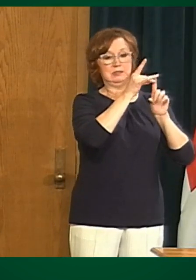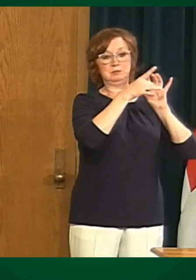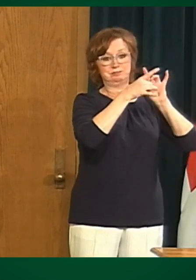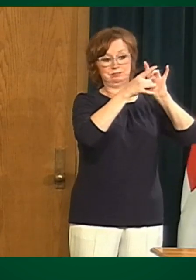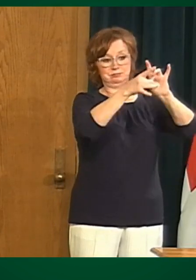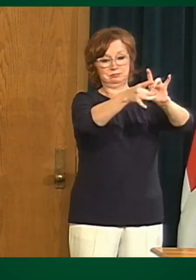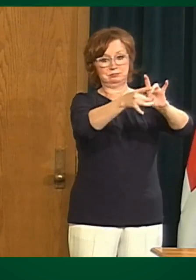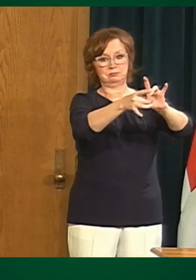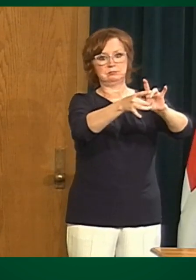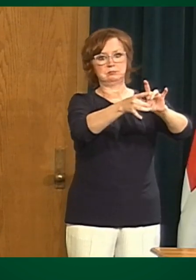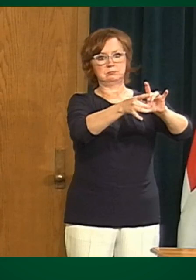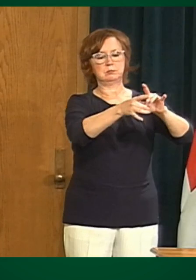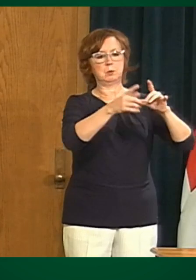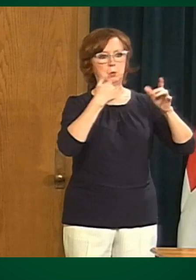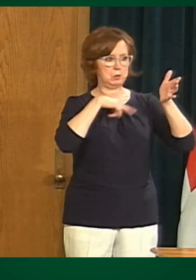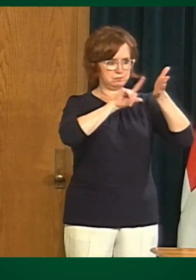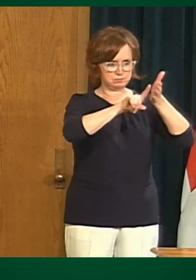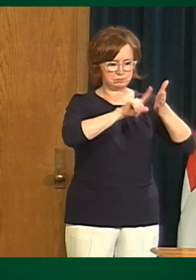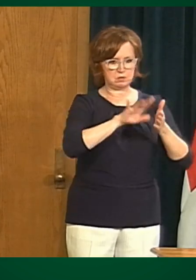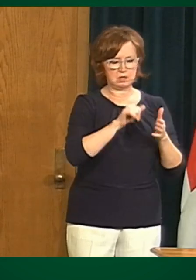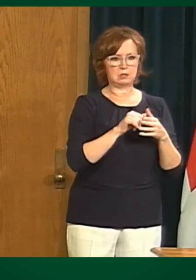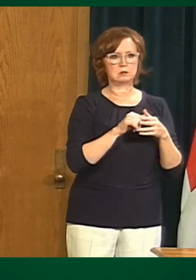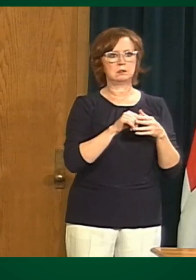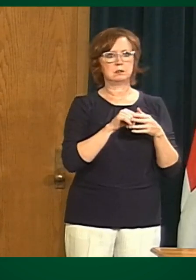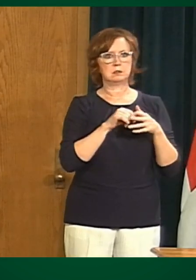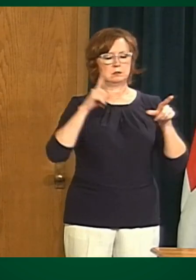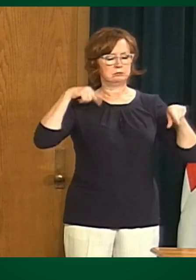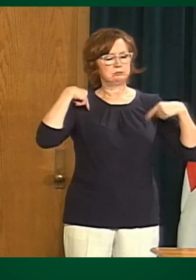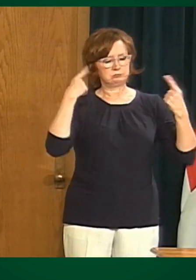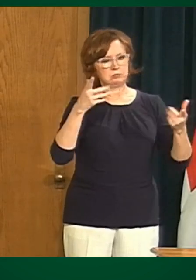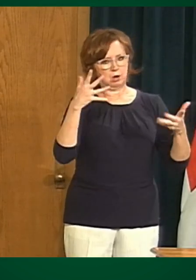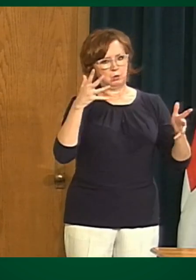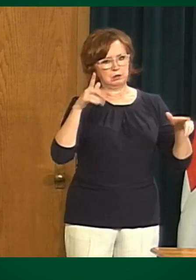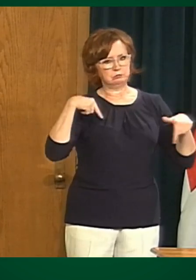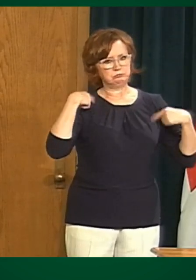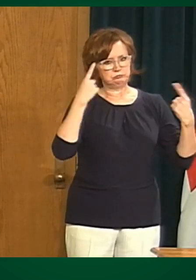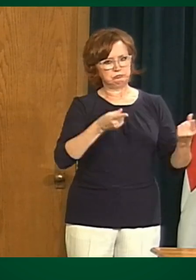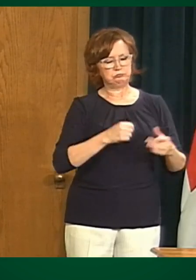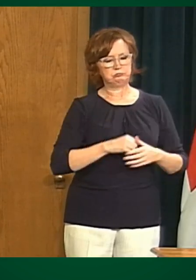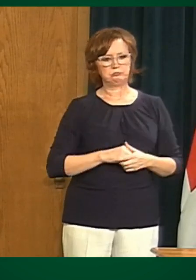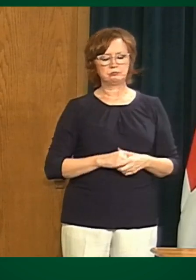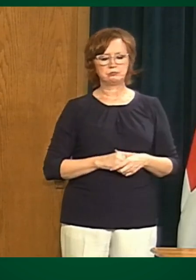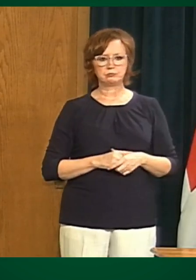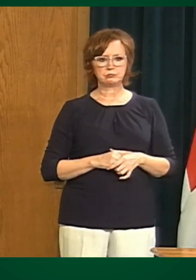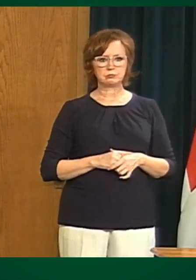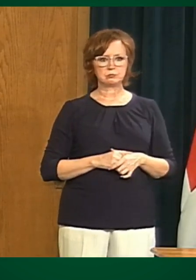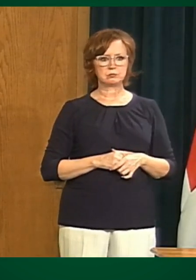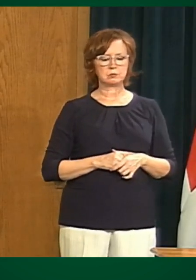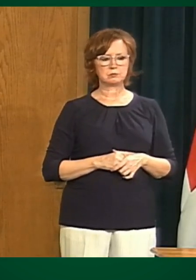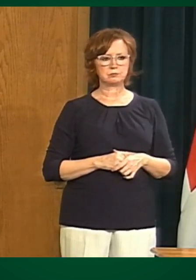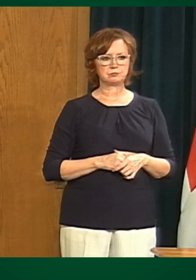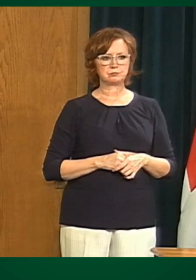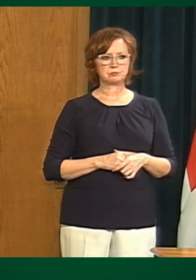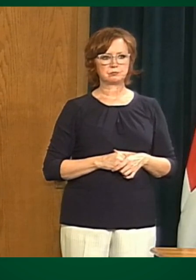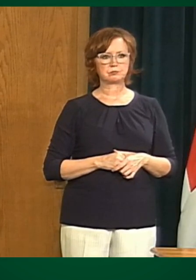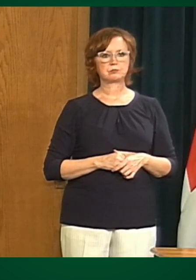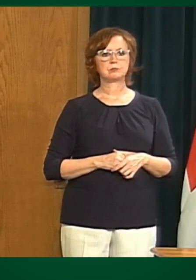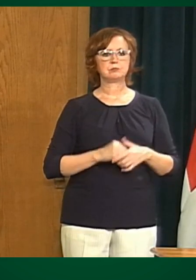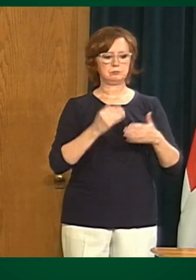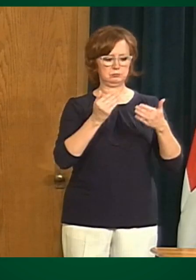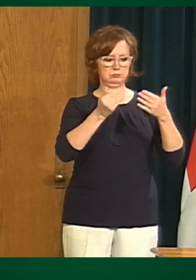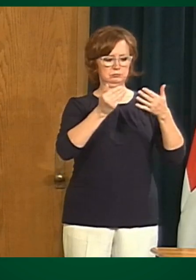outbreak, and now in a matter of days, we'll start this door to door. Actually,